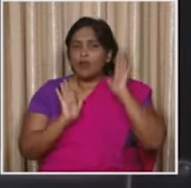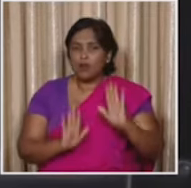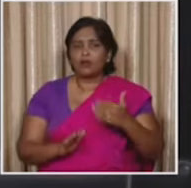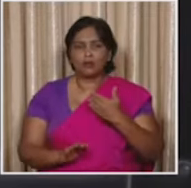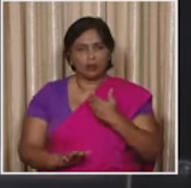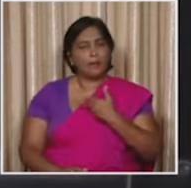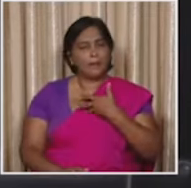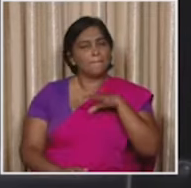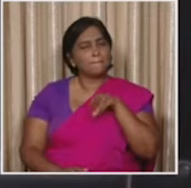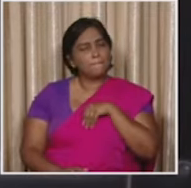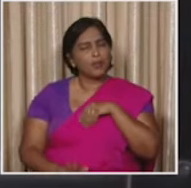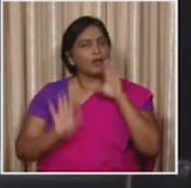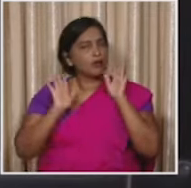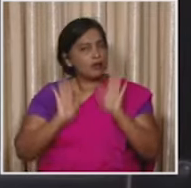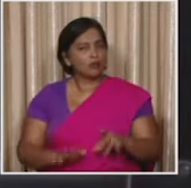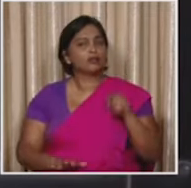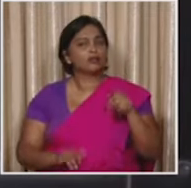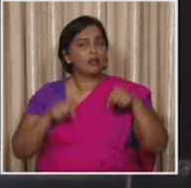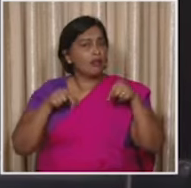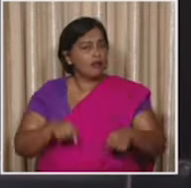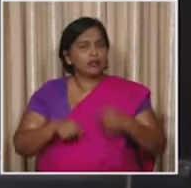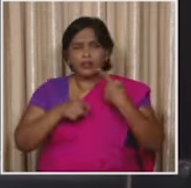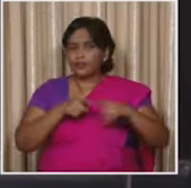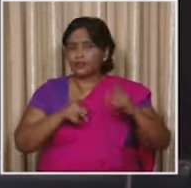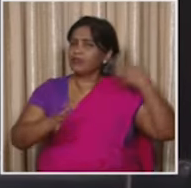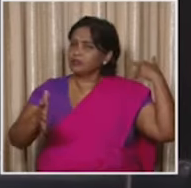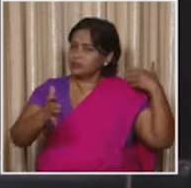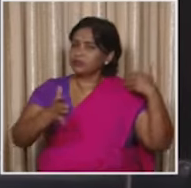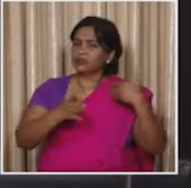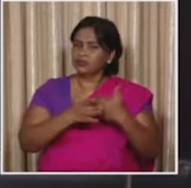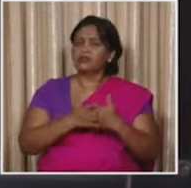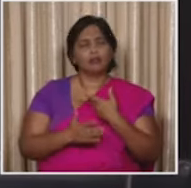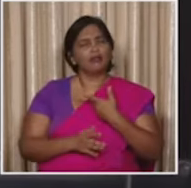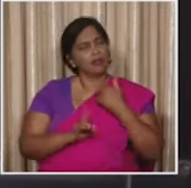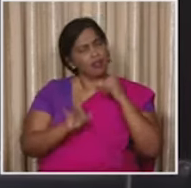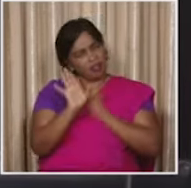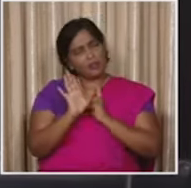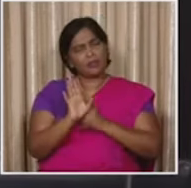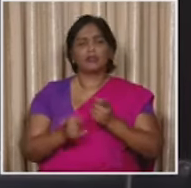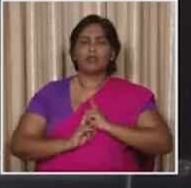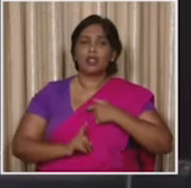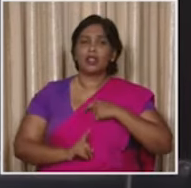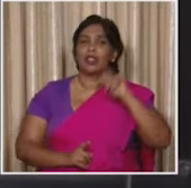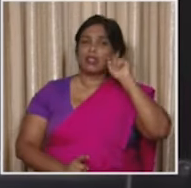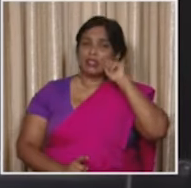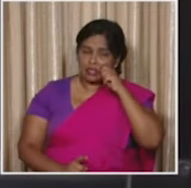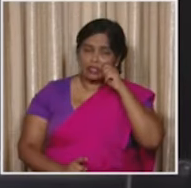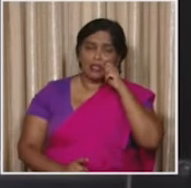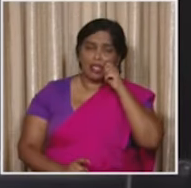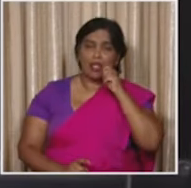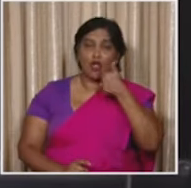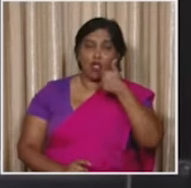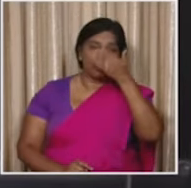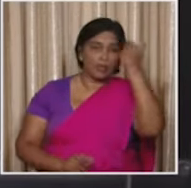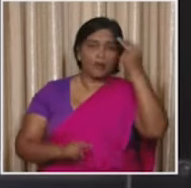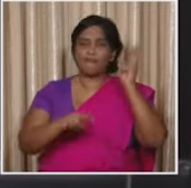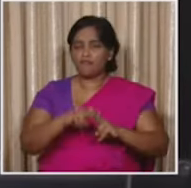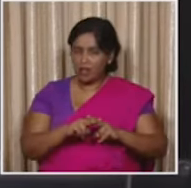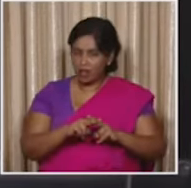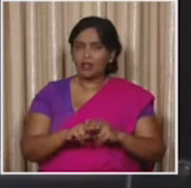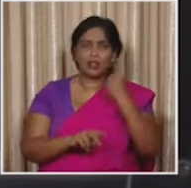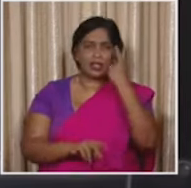one. Because I have had good Tamil friends, and my father had good Tamil friends. They were murdered in 1983. I can see